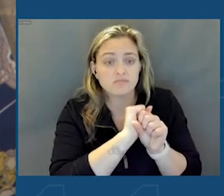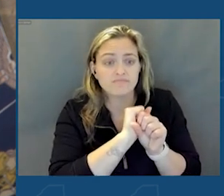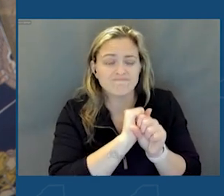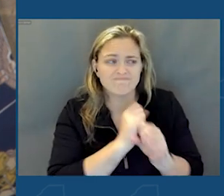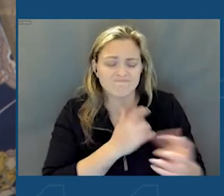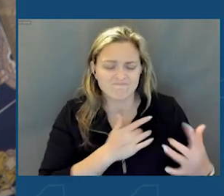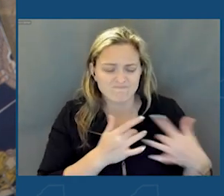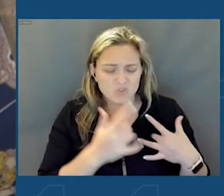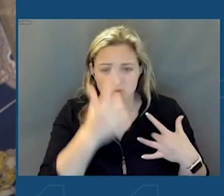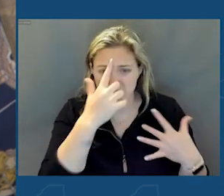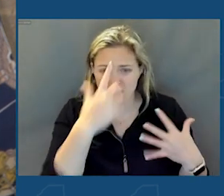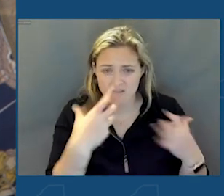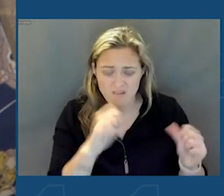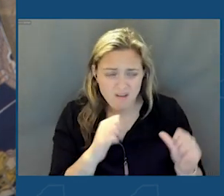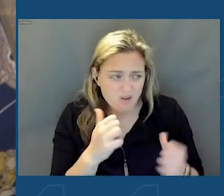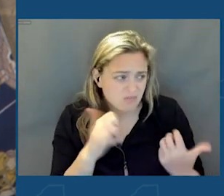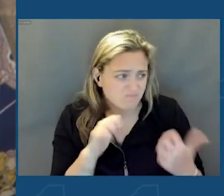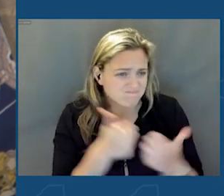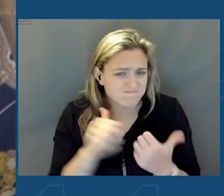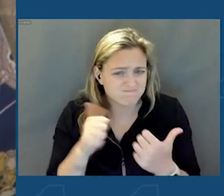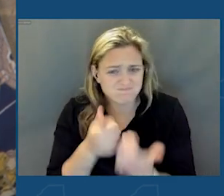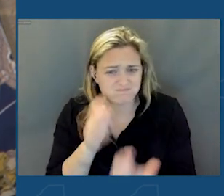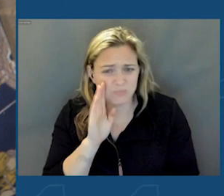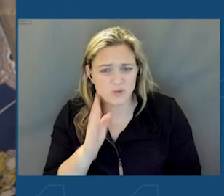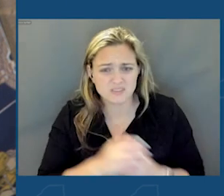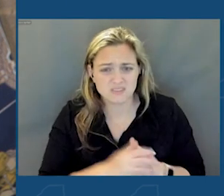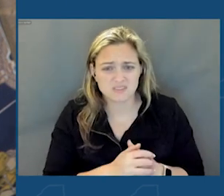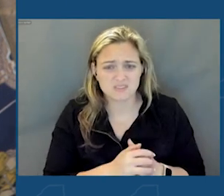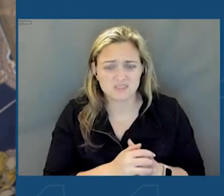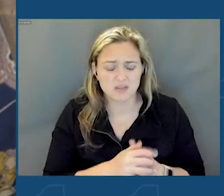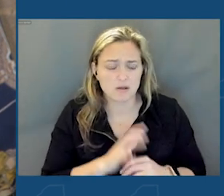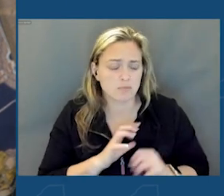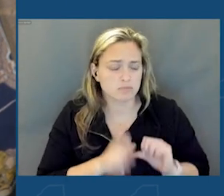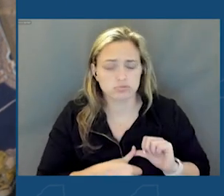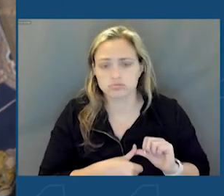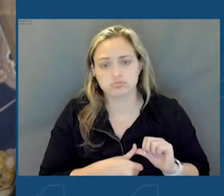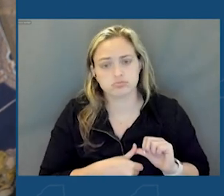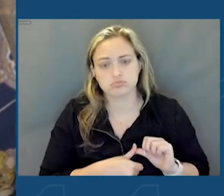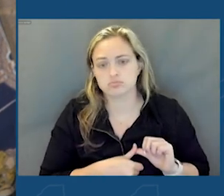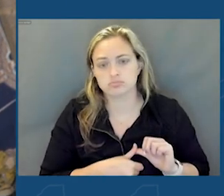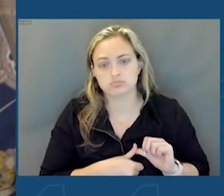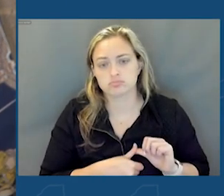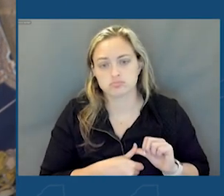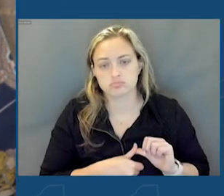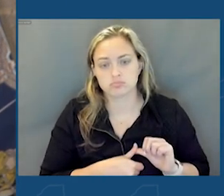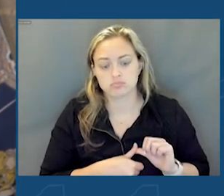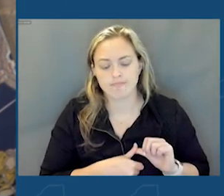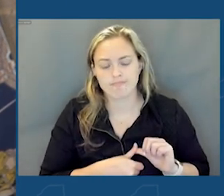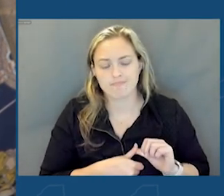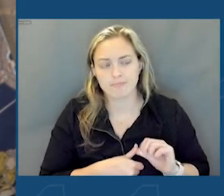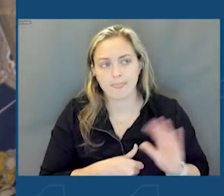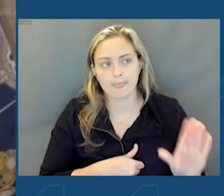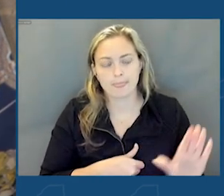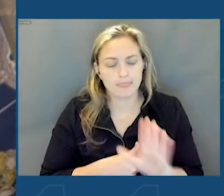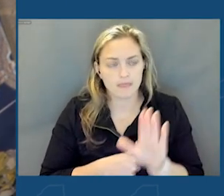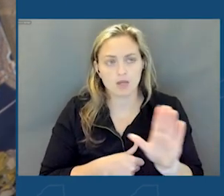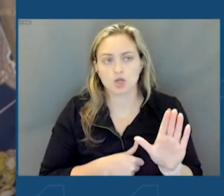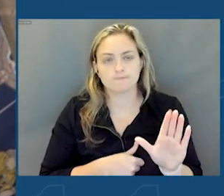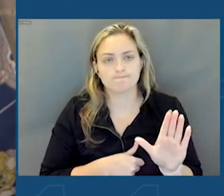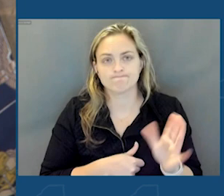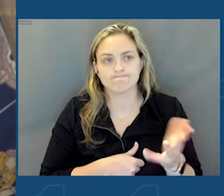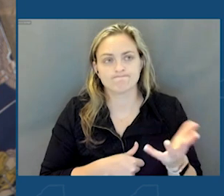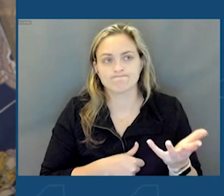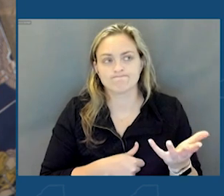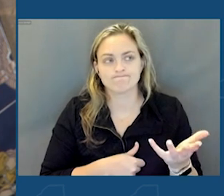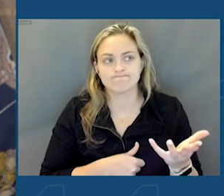mental health challenges, and that broke my heart. Their across the world, away from their